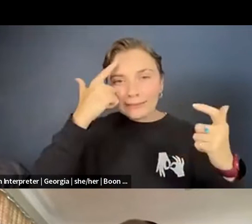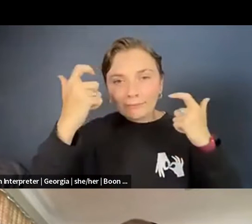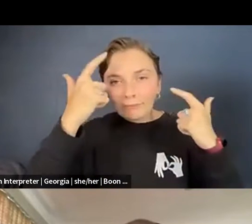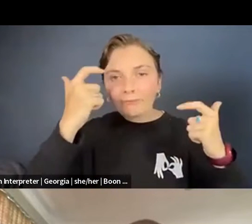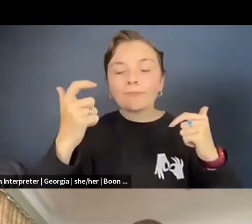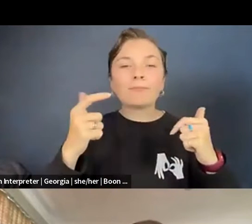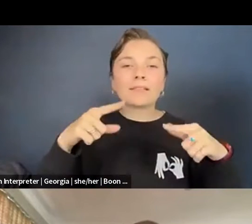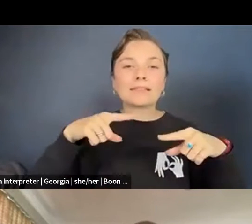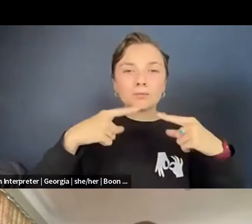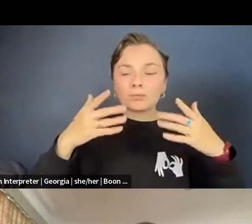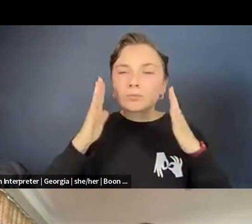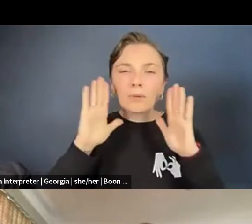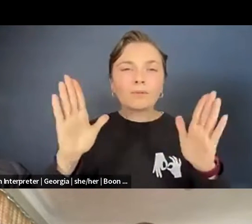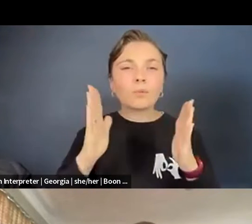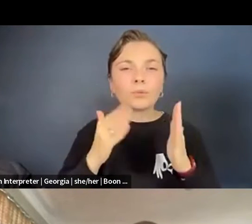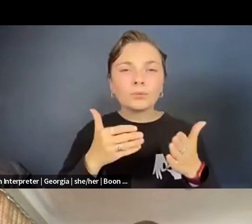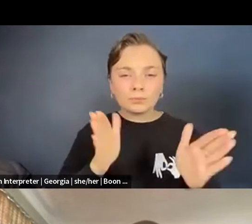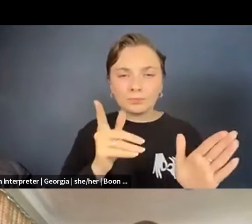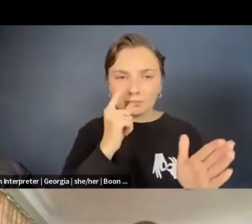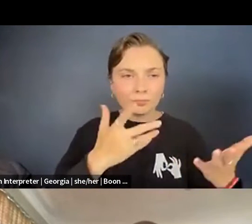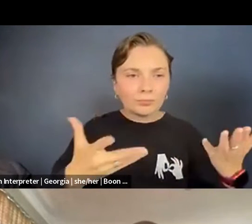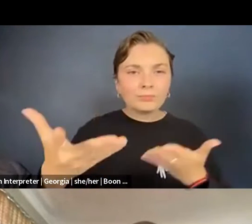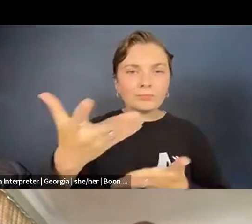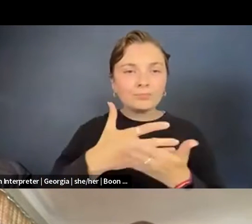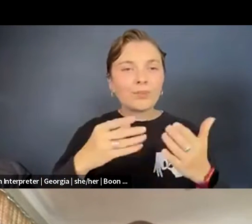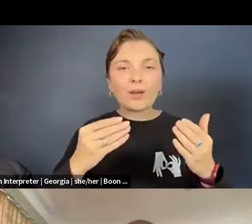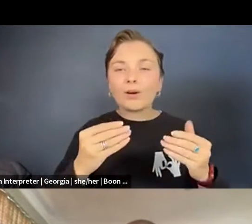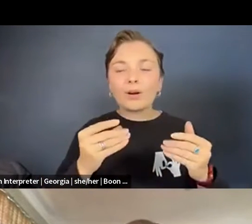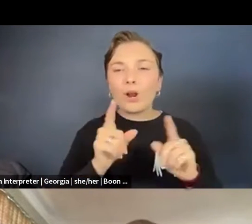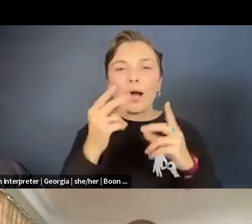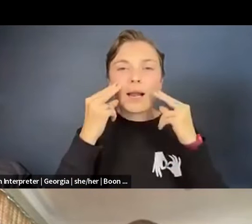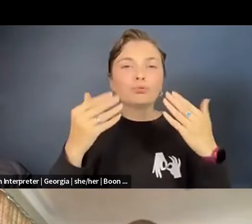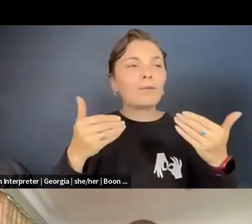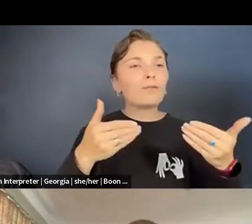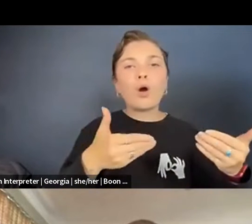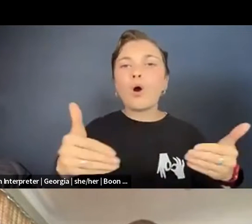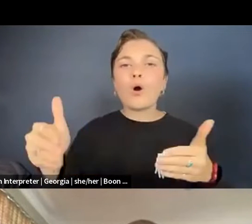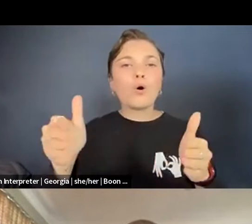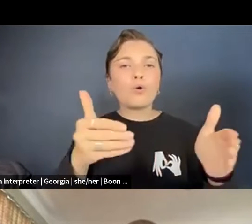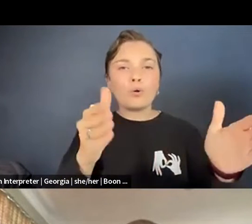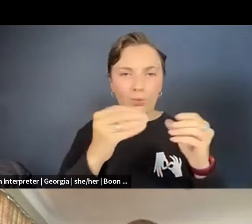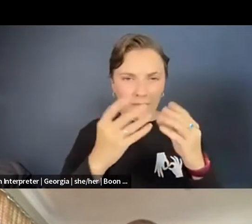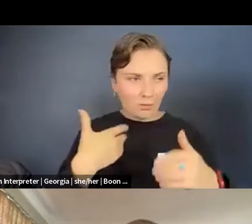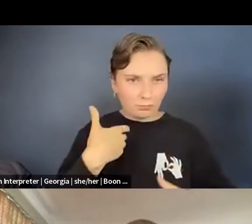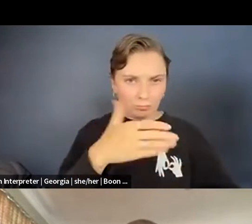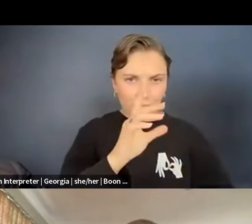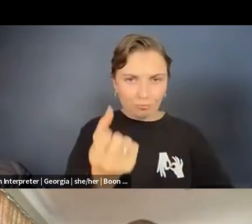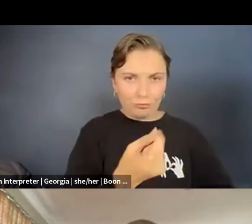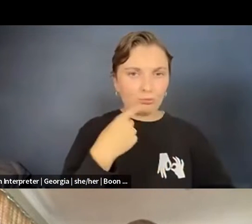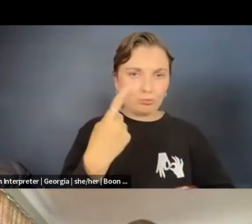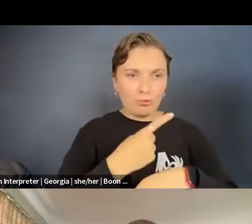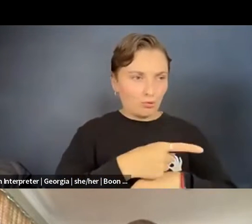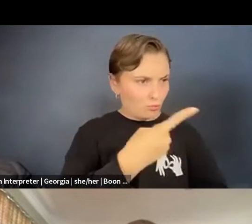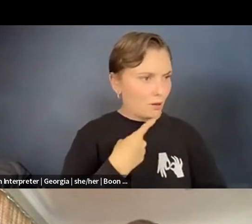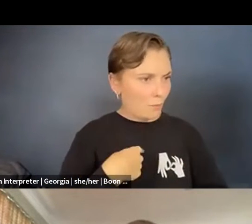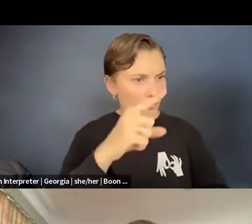wonderful way for those conversations to happen and flow naturally, without it being forced. It wasn't like, just tell me